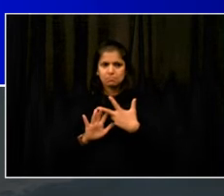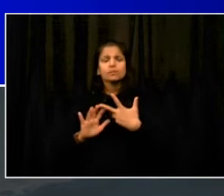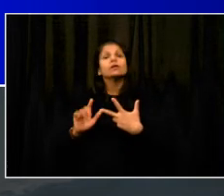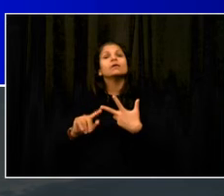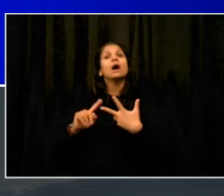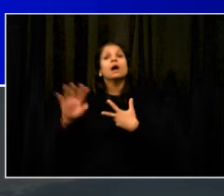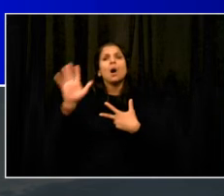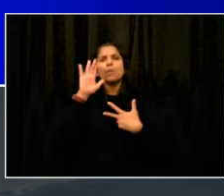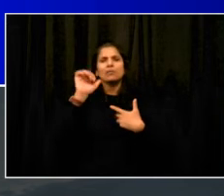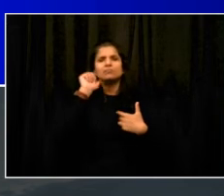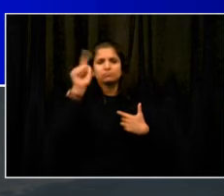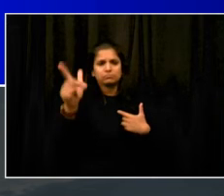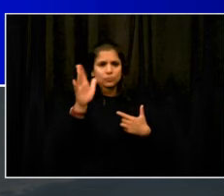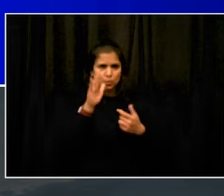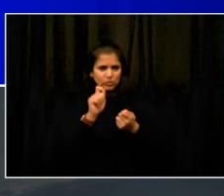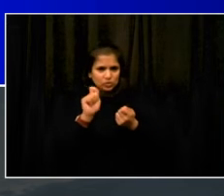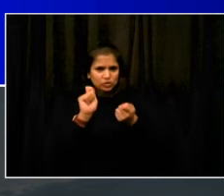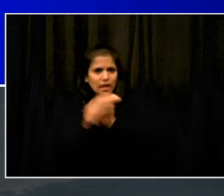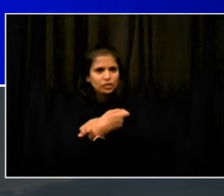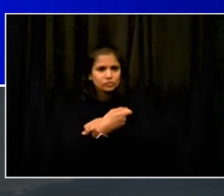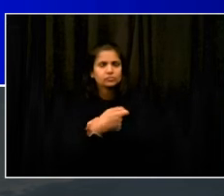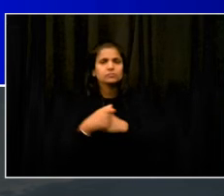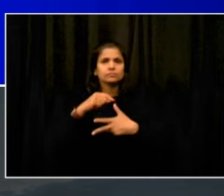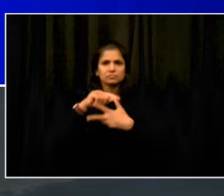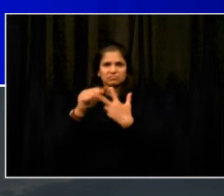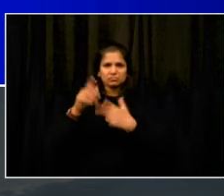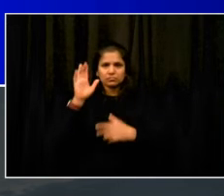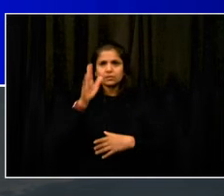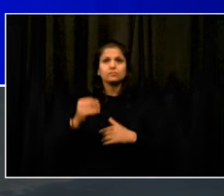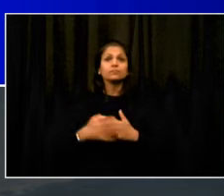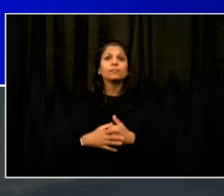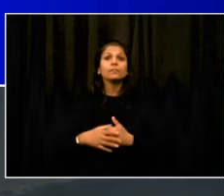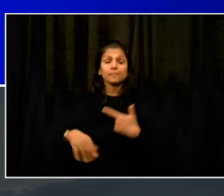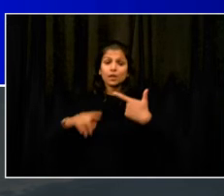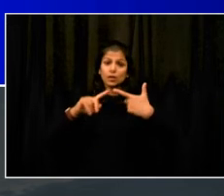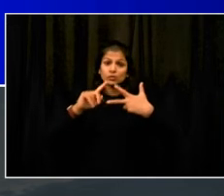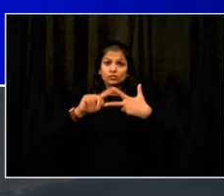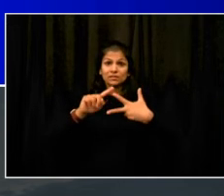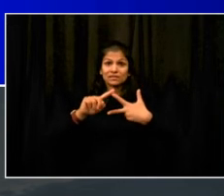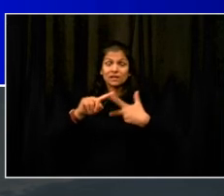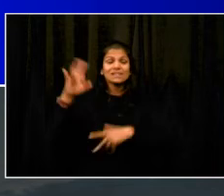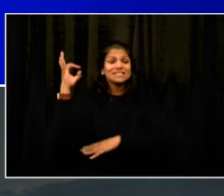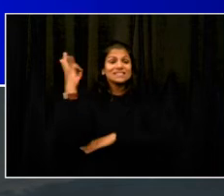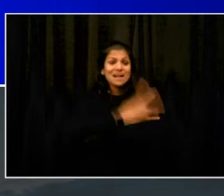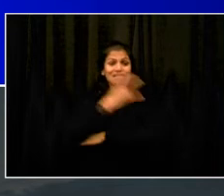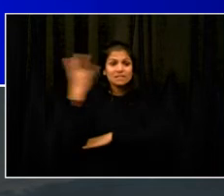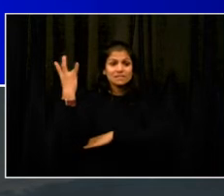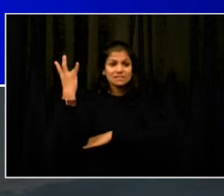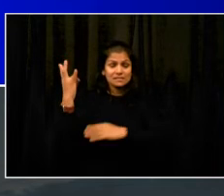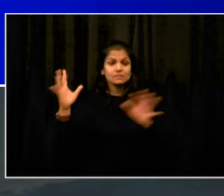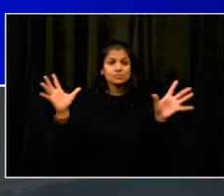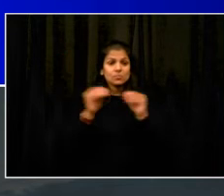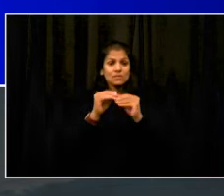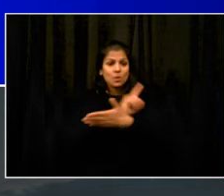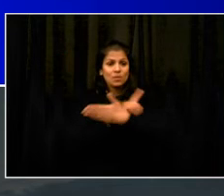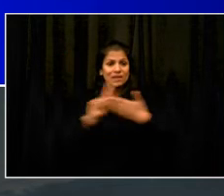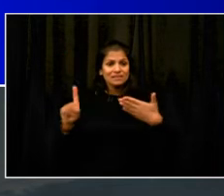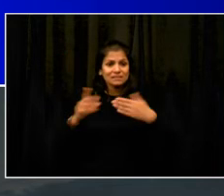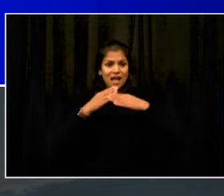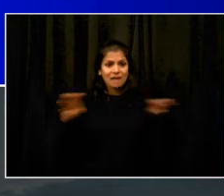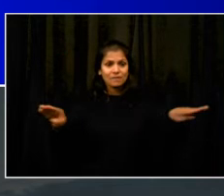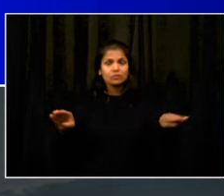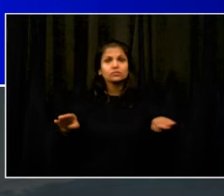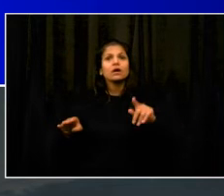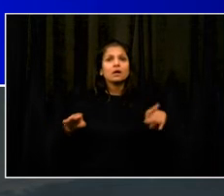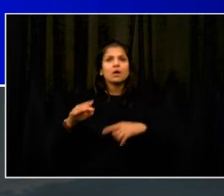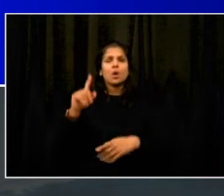terms of hospitalization. Number two, new reported cases on a 7-day average, threshold 550 cases. Today's report,